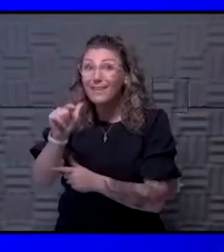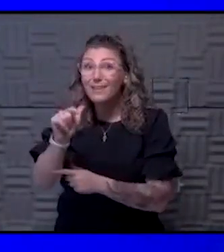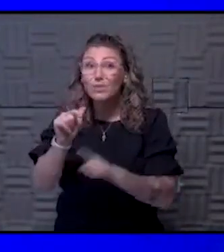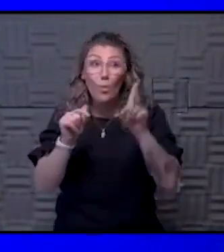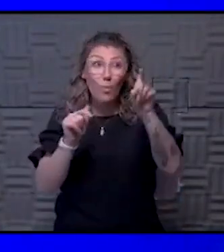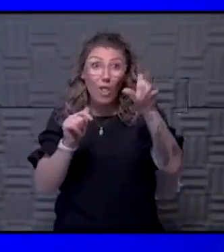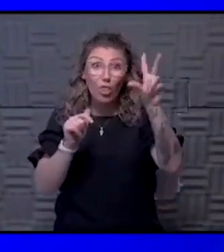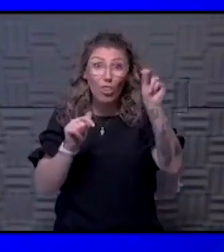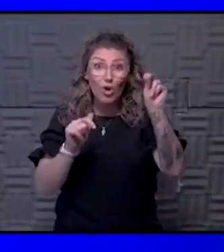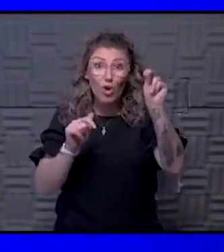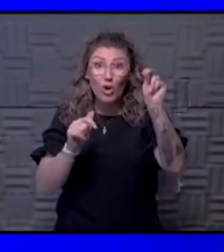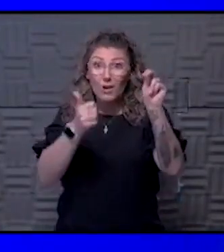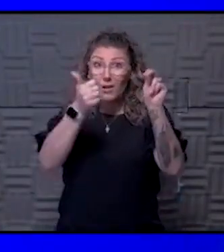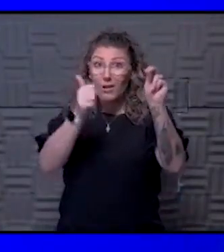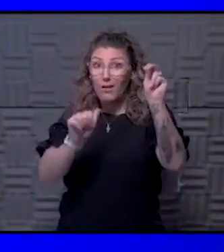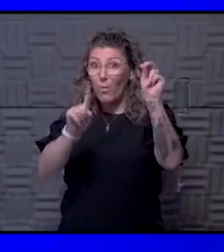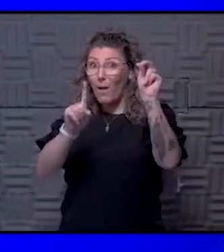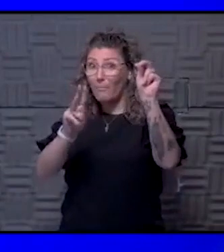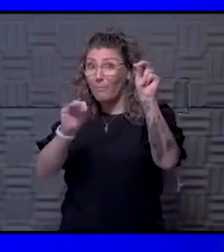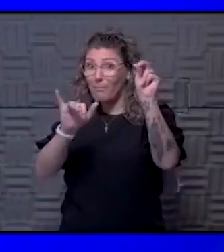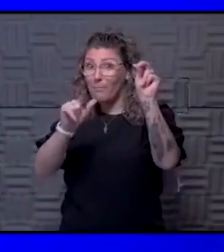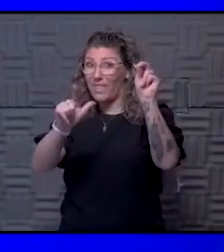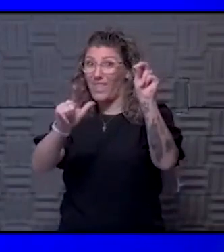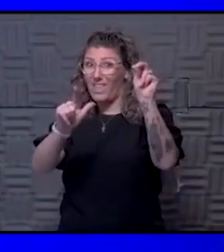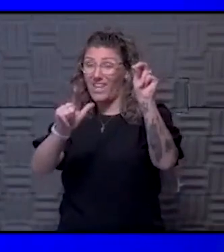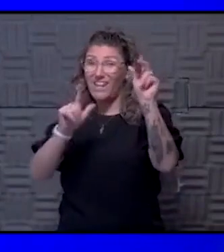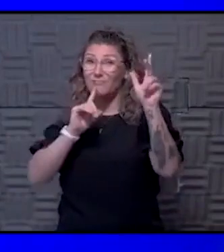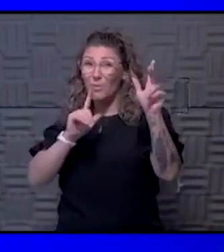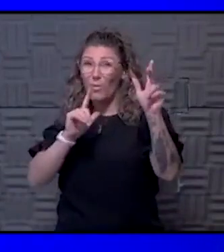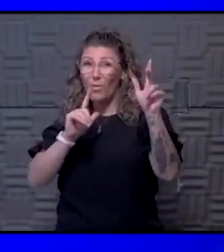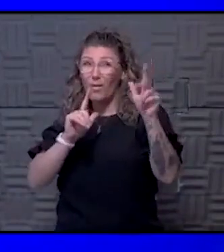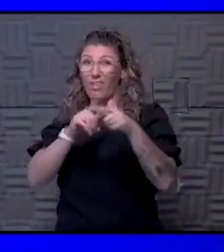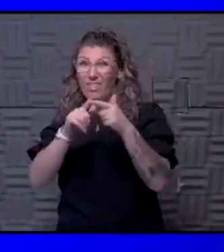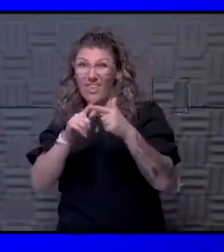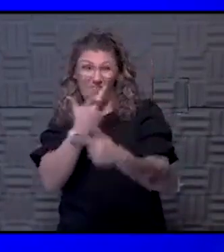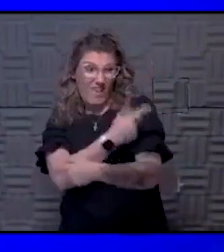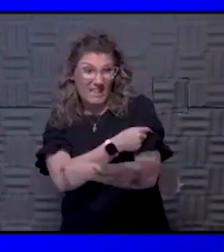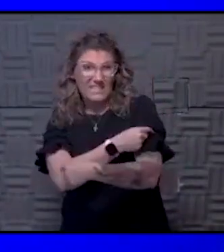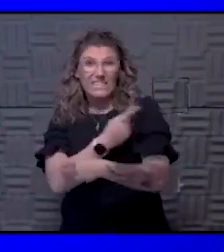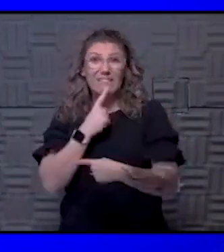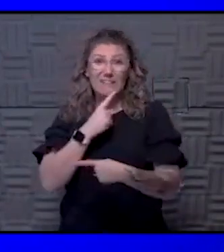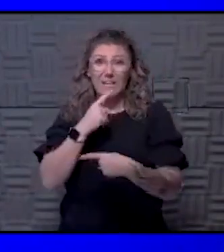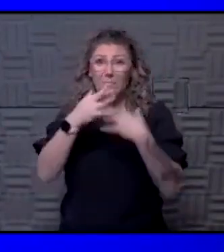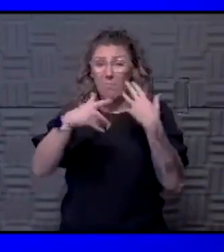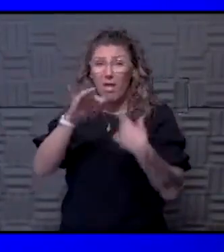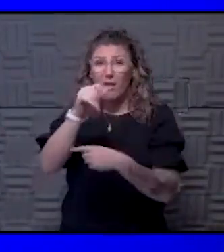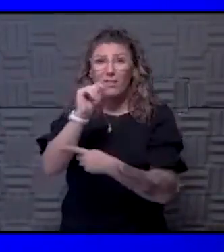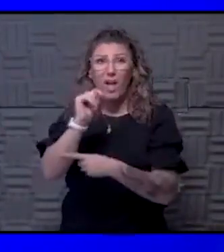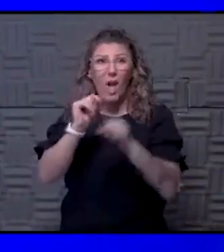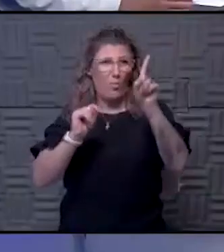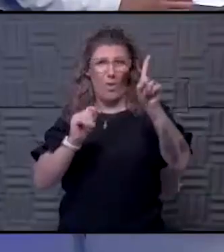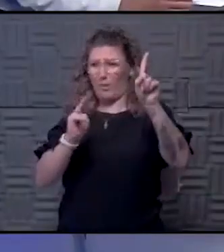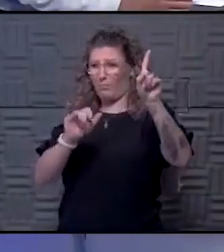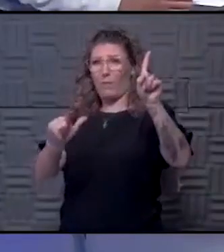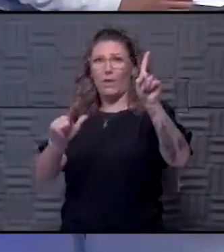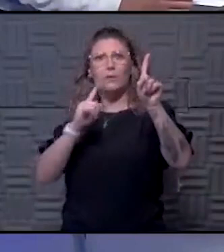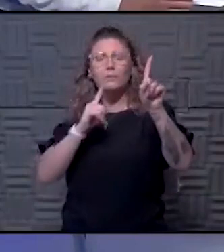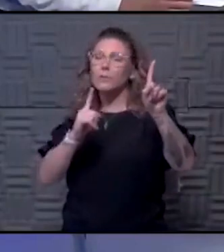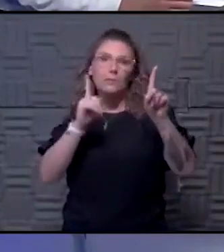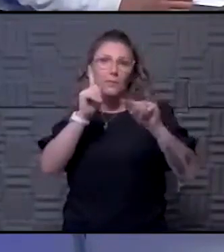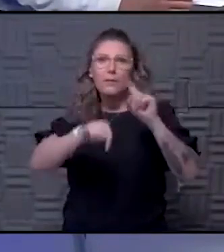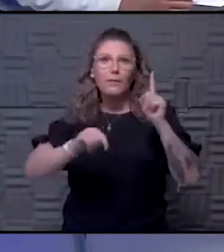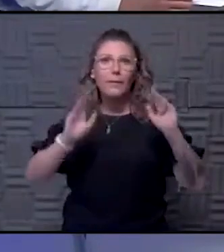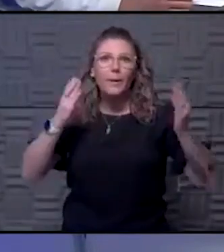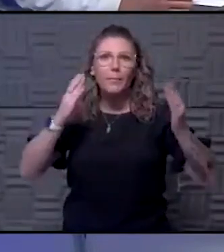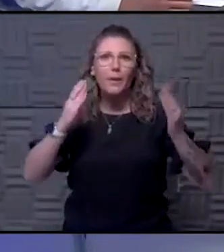to the people who got the vaccine in that 1 in a million. So your risks are definitely higher with the disease. And to say that about 130